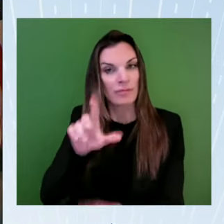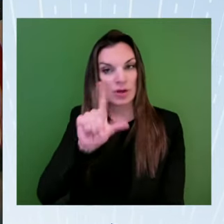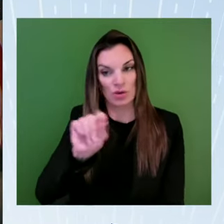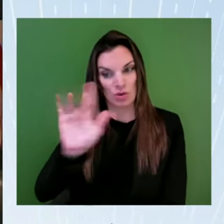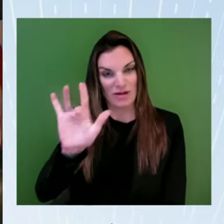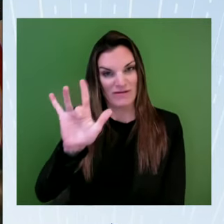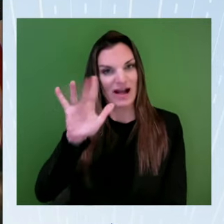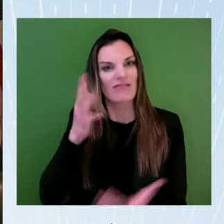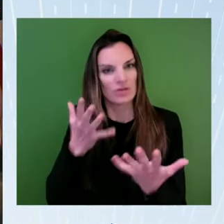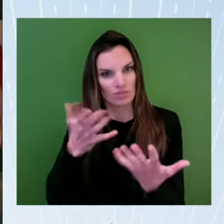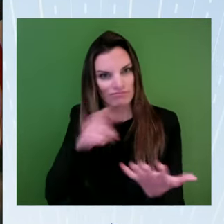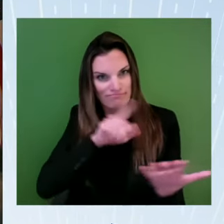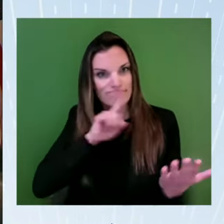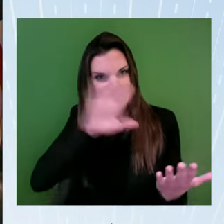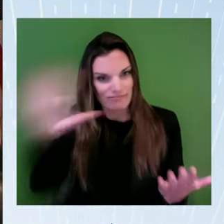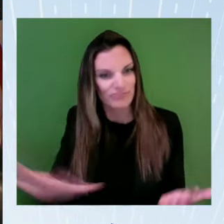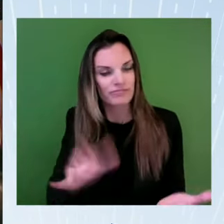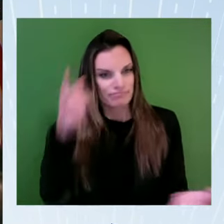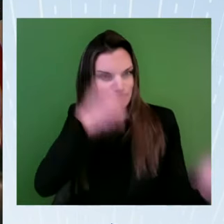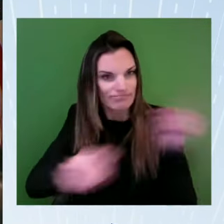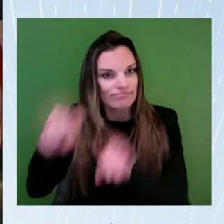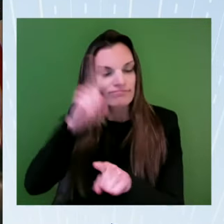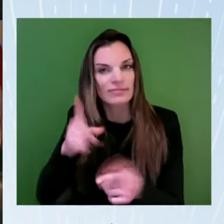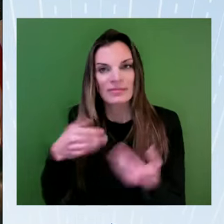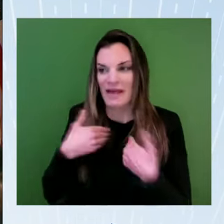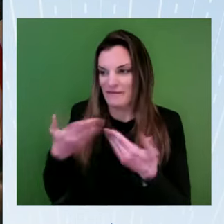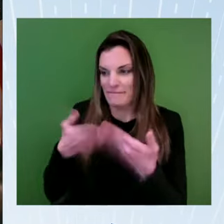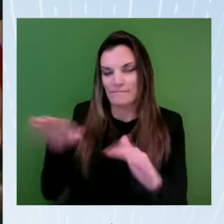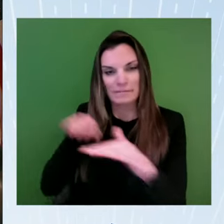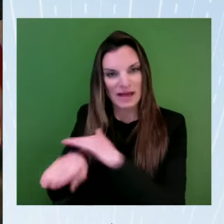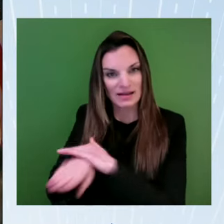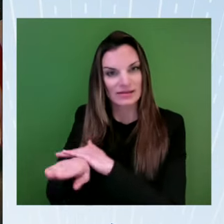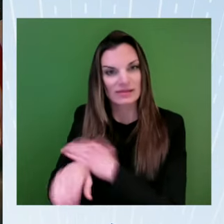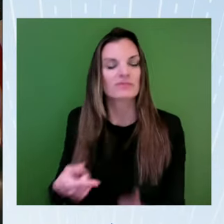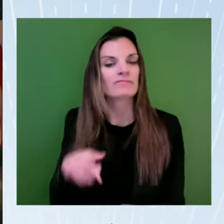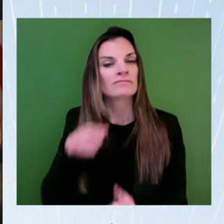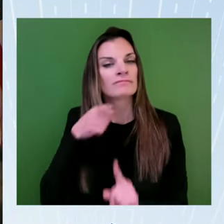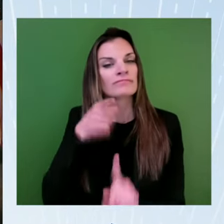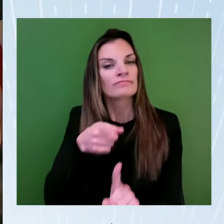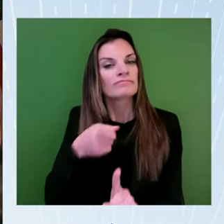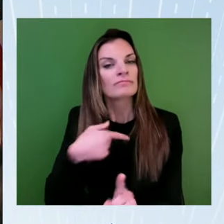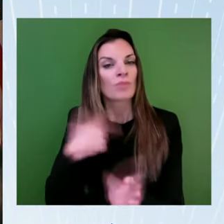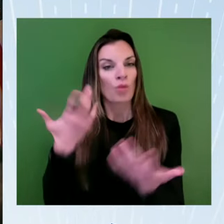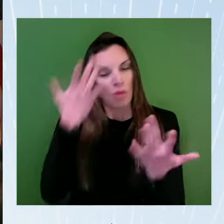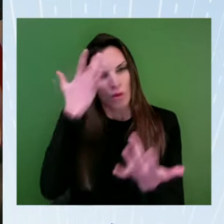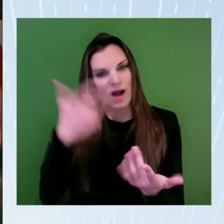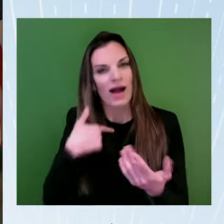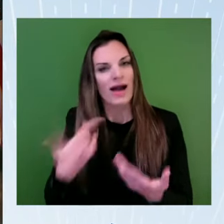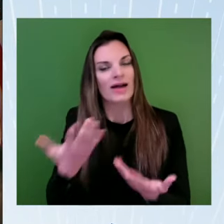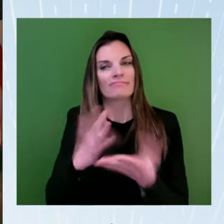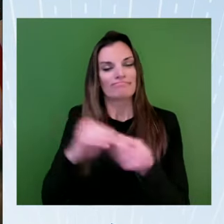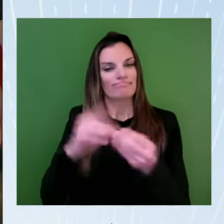2025. Our approach is guided by science and data and evidence.